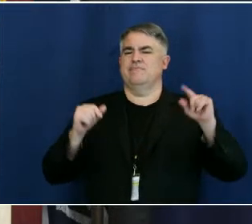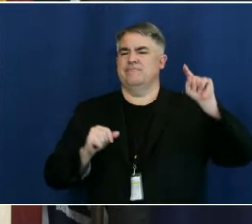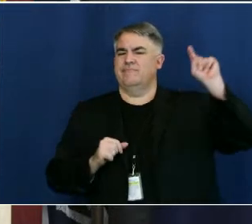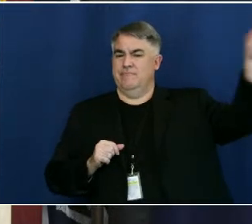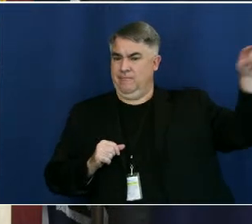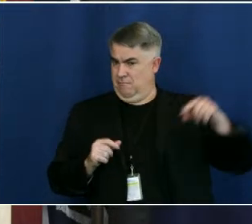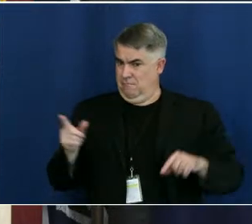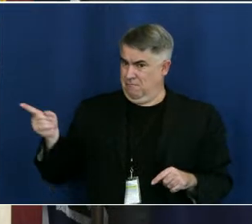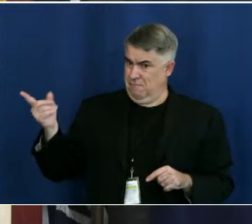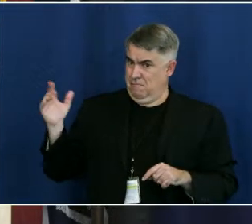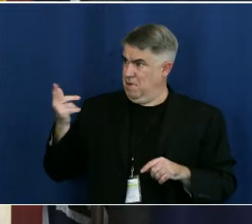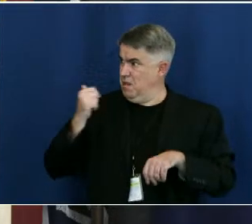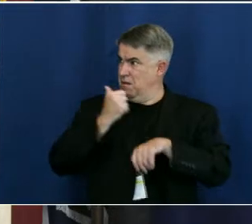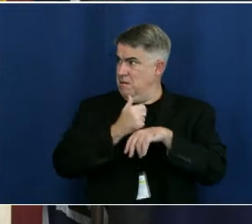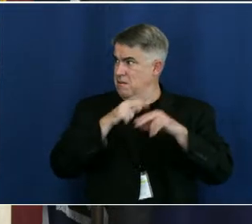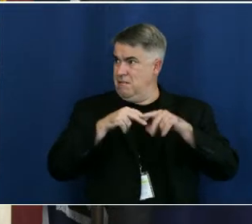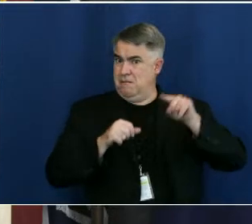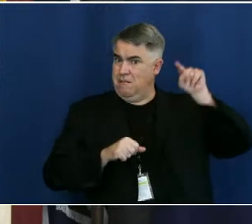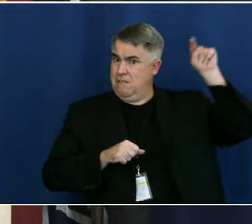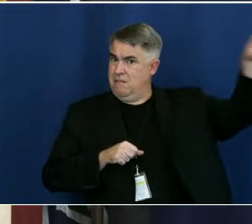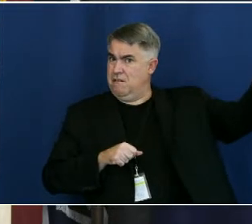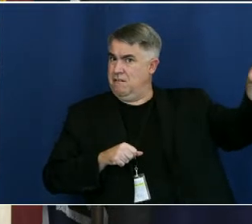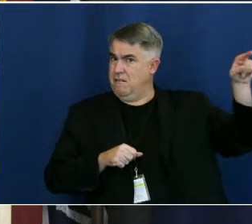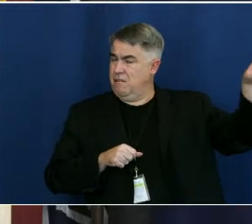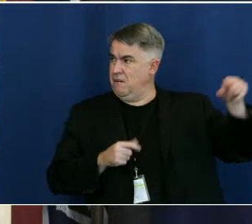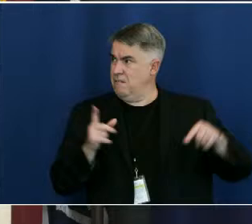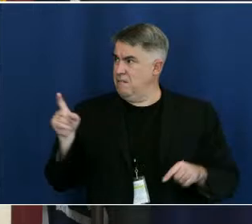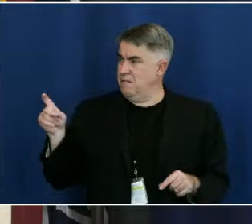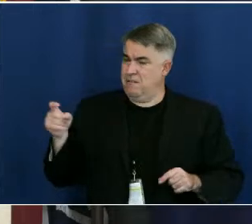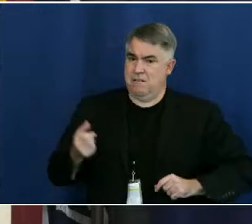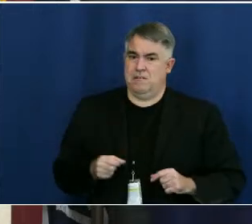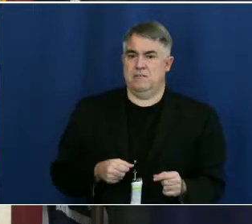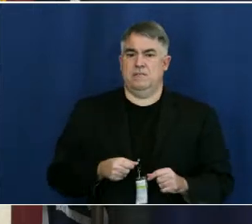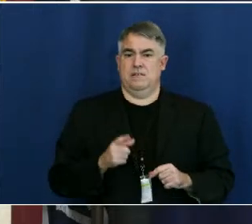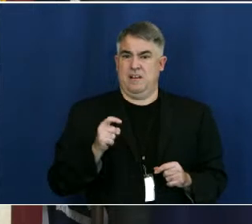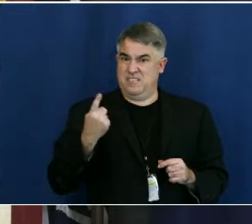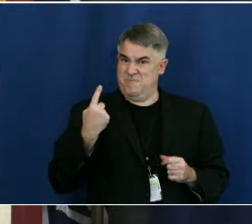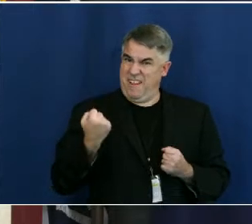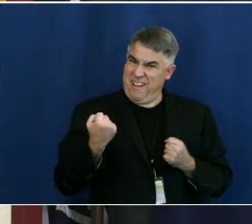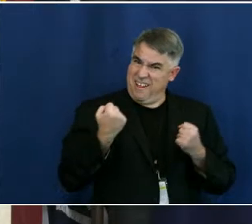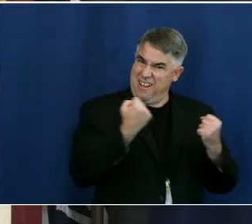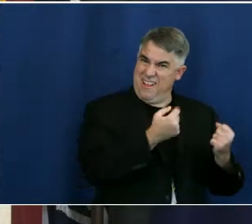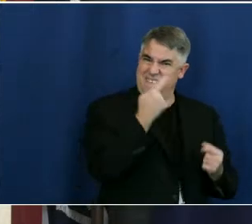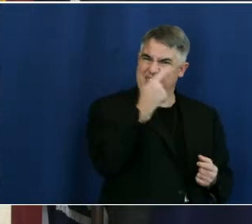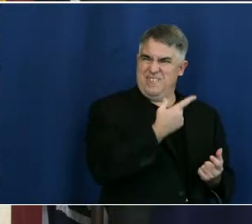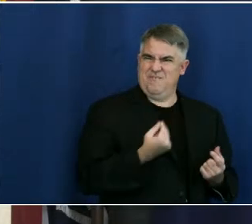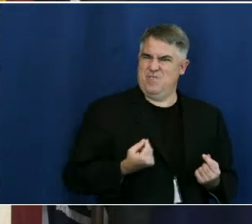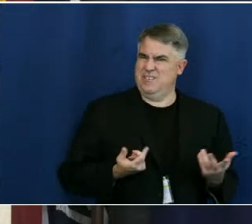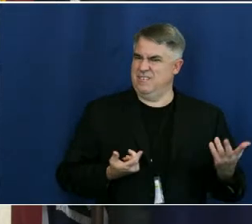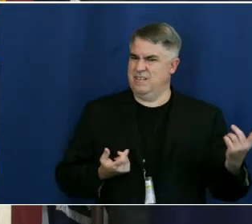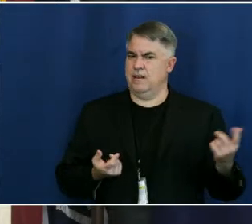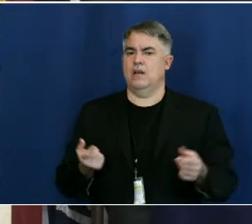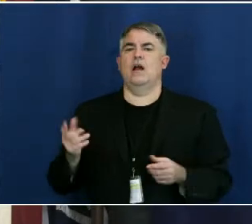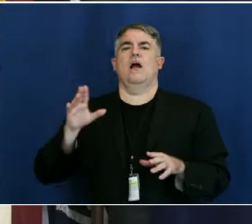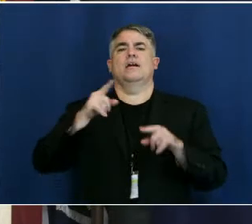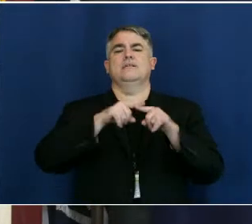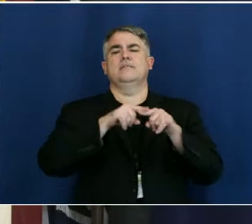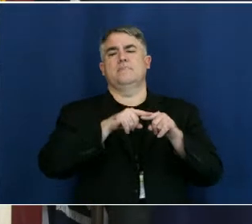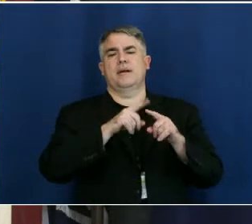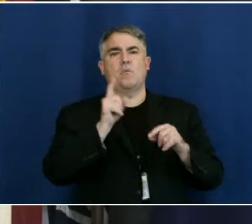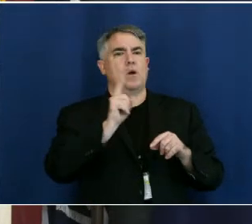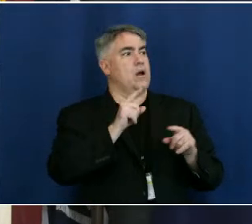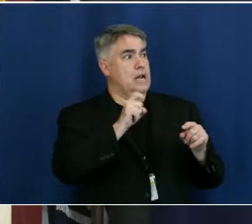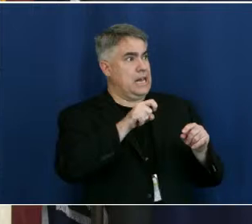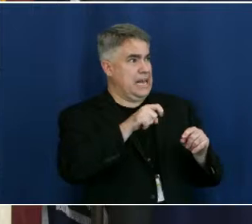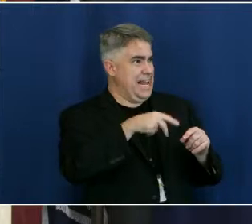just kind of hoping that some of these mobile arms will be able to reach those places? Well, we're going to assess based on the need. If there's an area